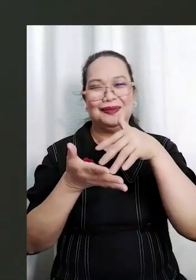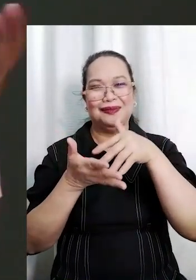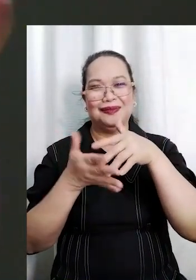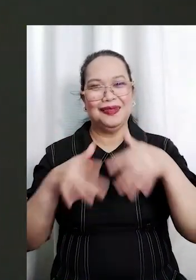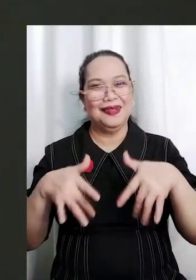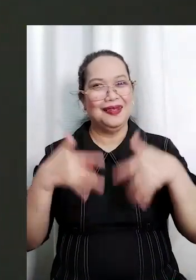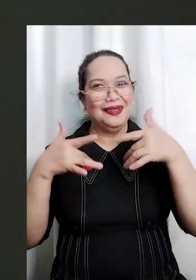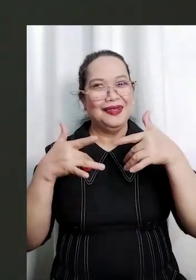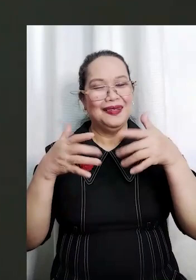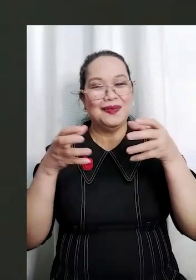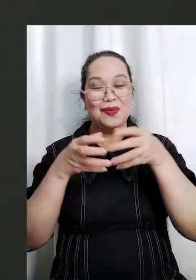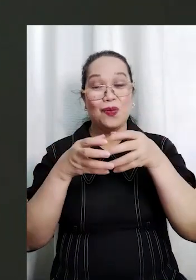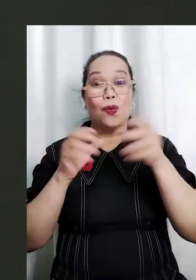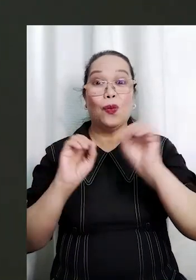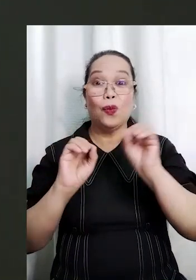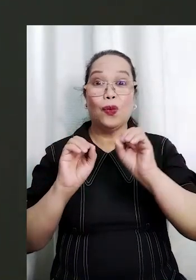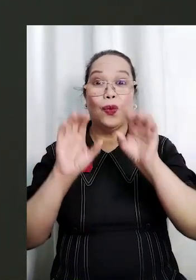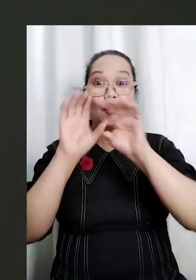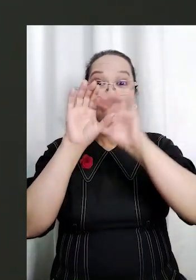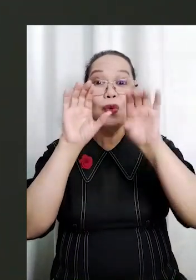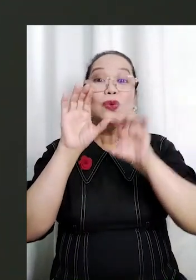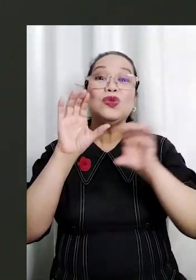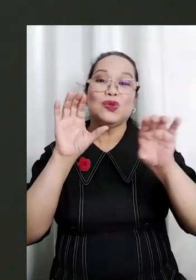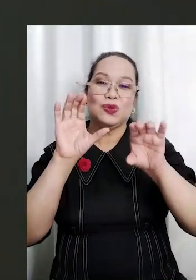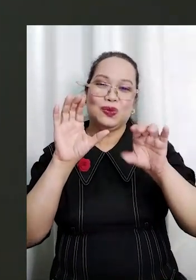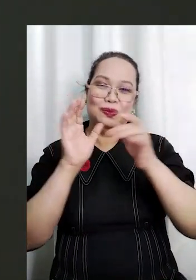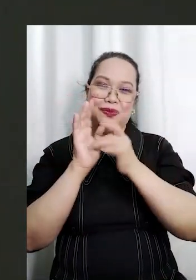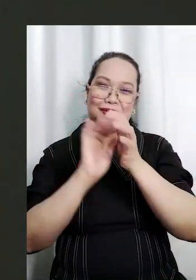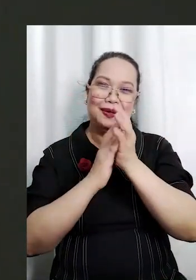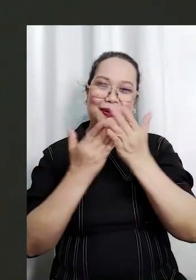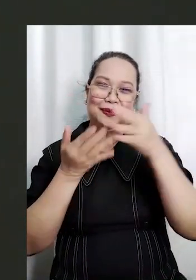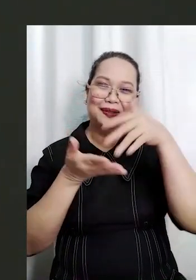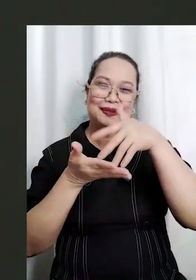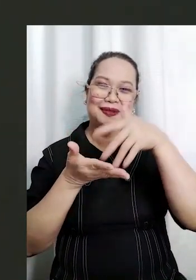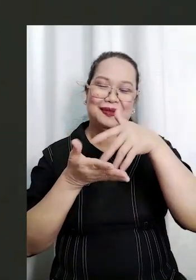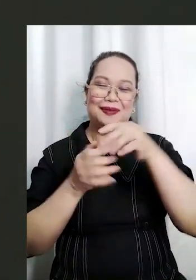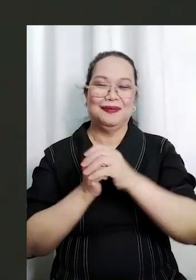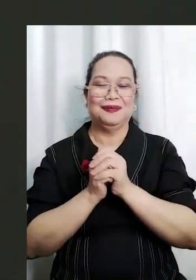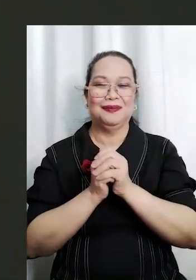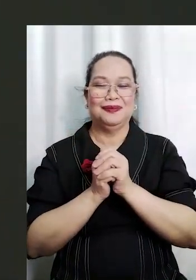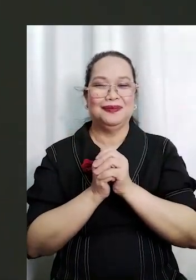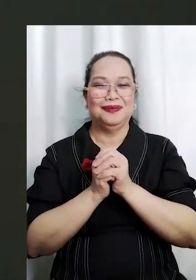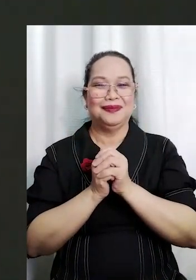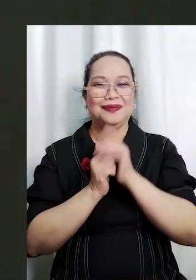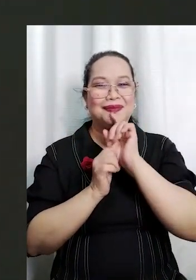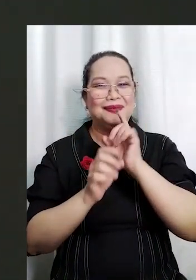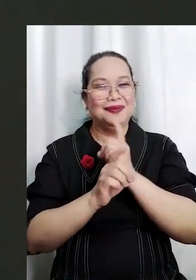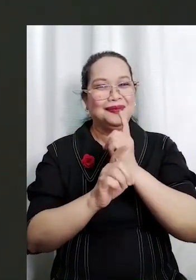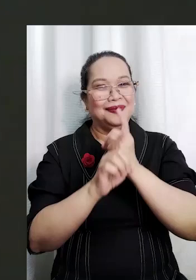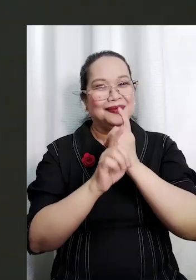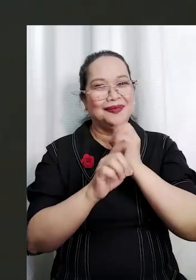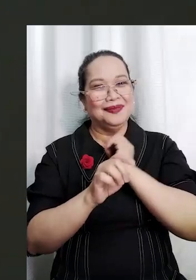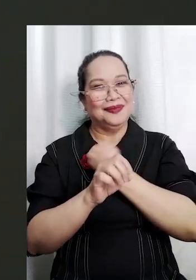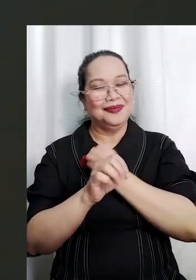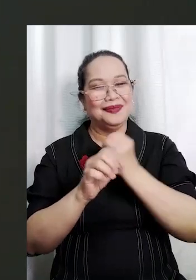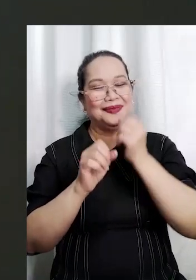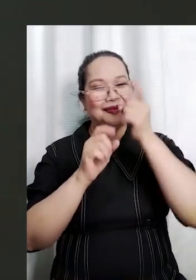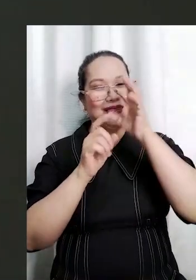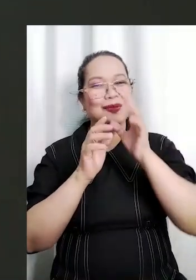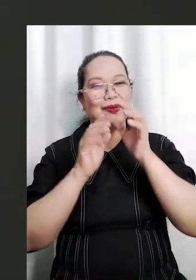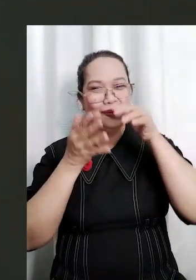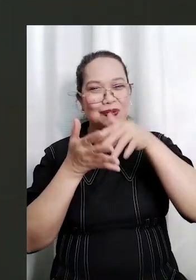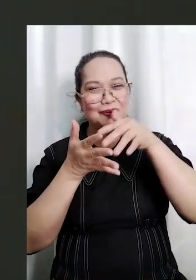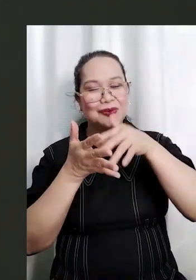group ngayon, di po kami makagather physically. Nag-zoom Bible study po kami. Basta we devote ourselves